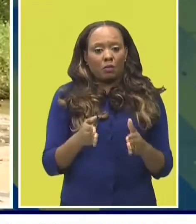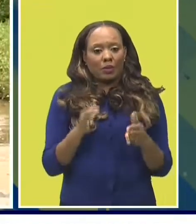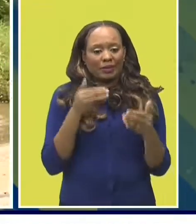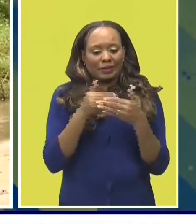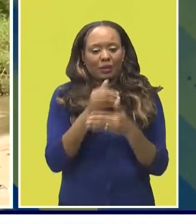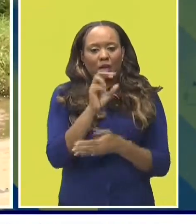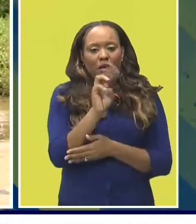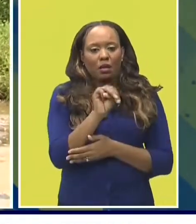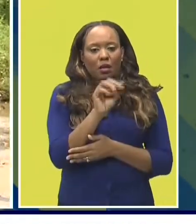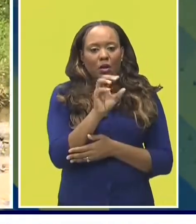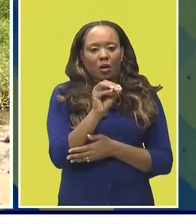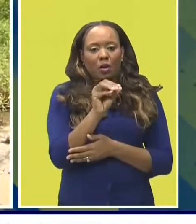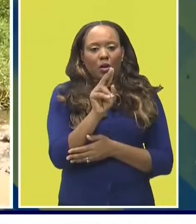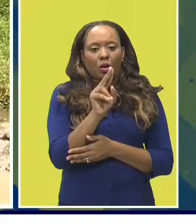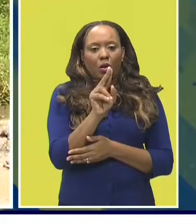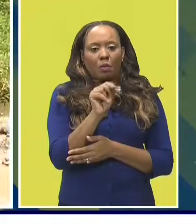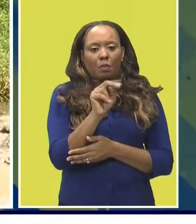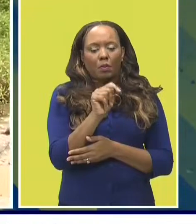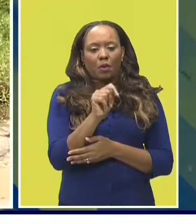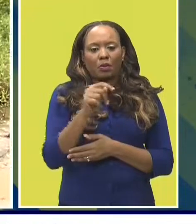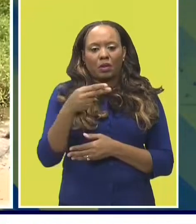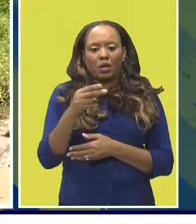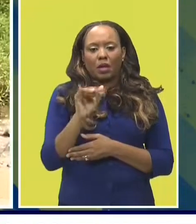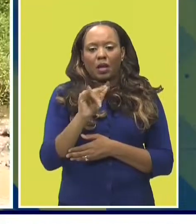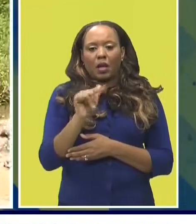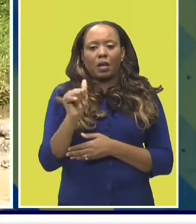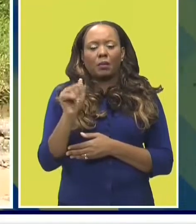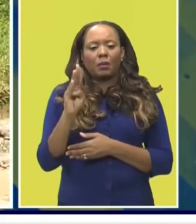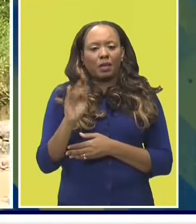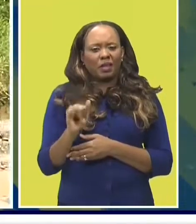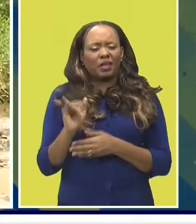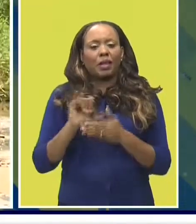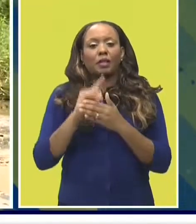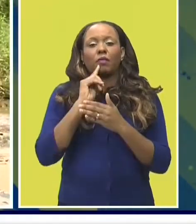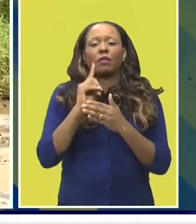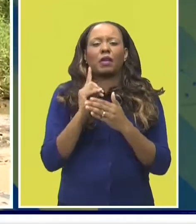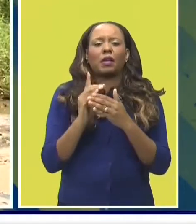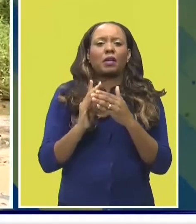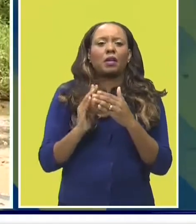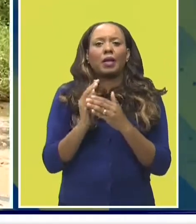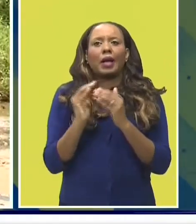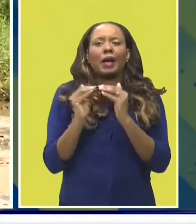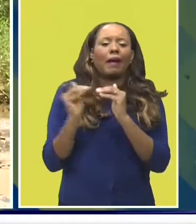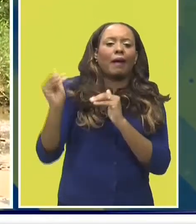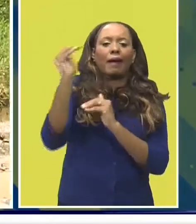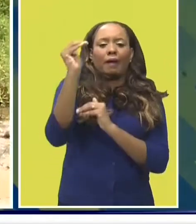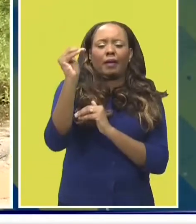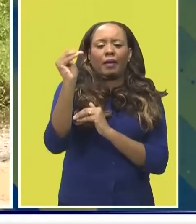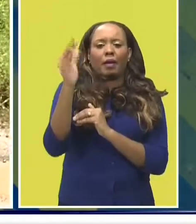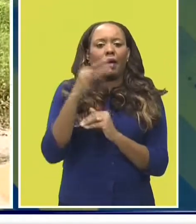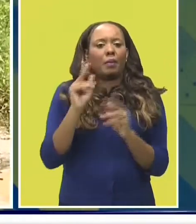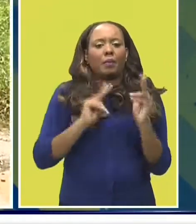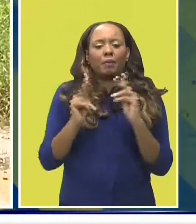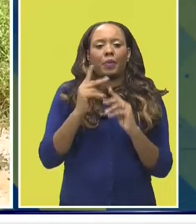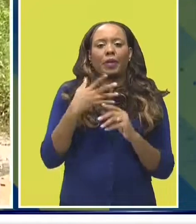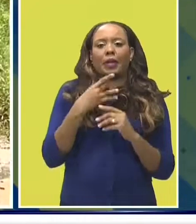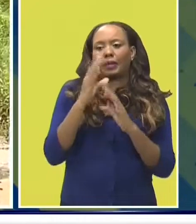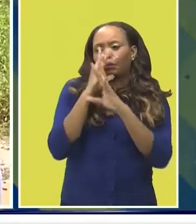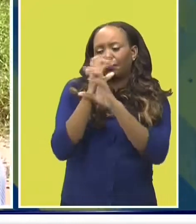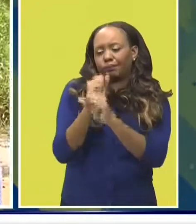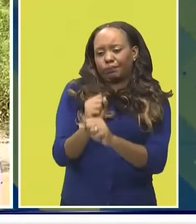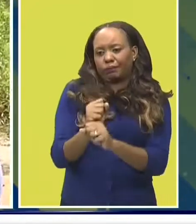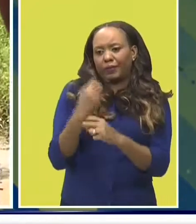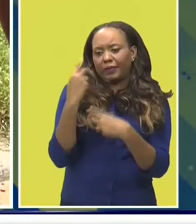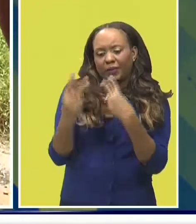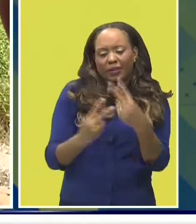a significant tourist attraction as being the highest point in Barbados, and we need to have that road done. It's a 1 kilometer road. We've measured it already, and we look